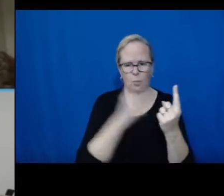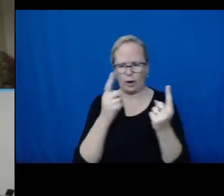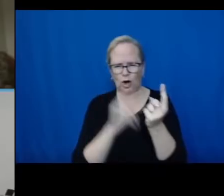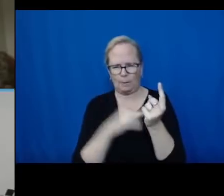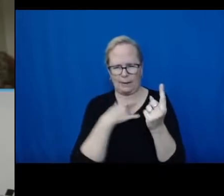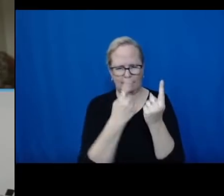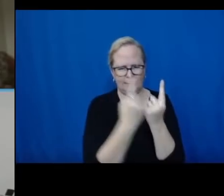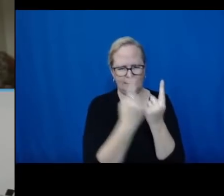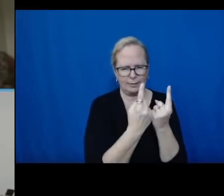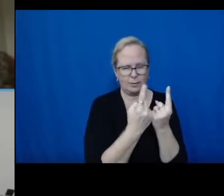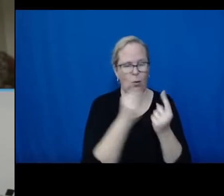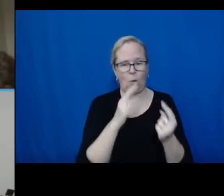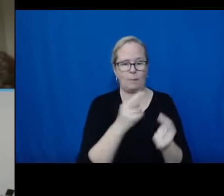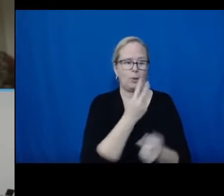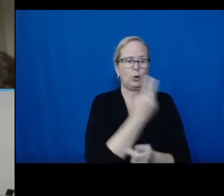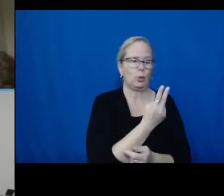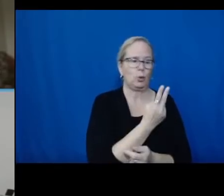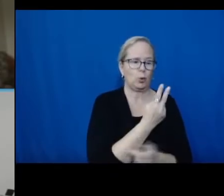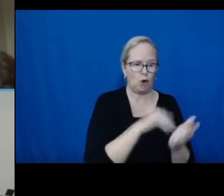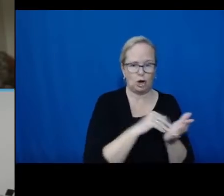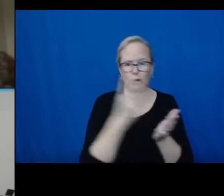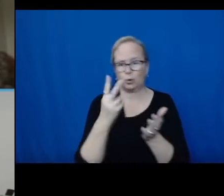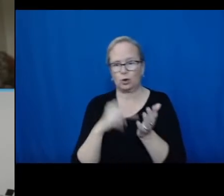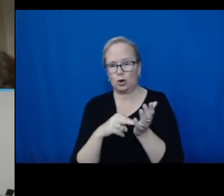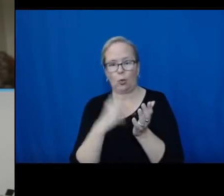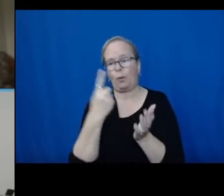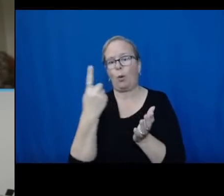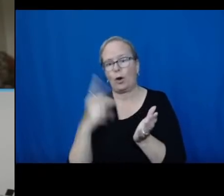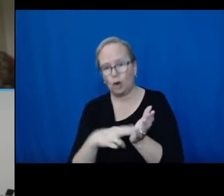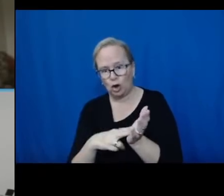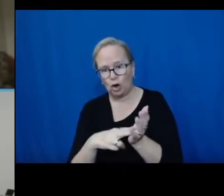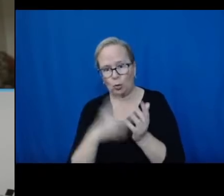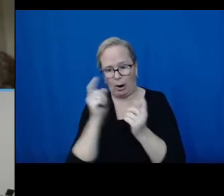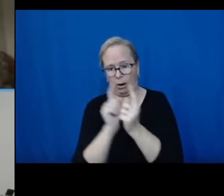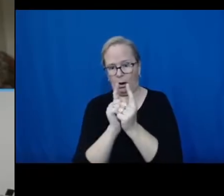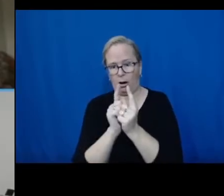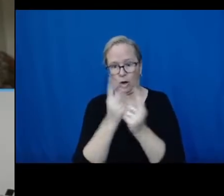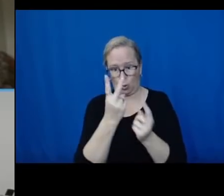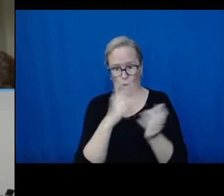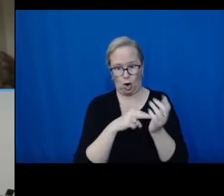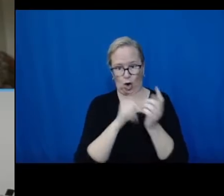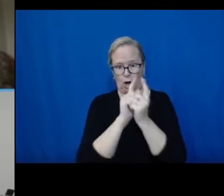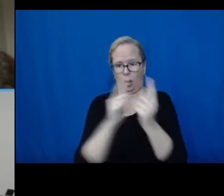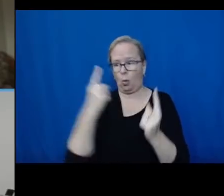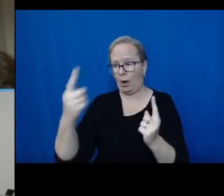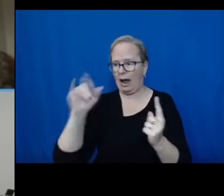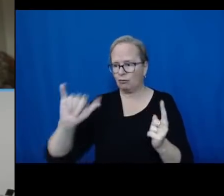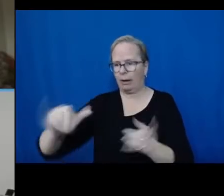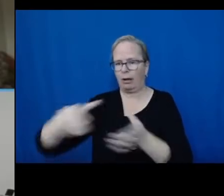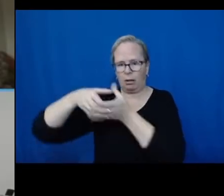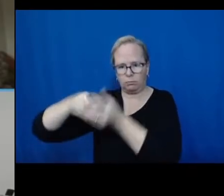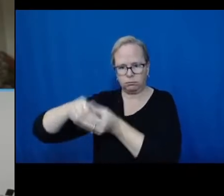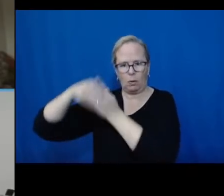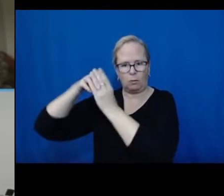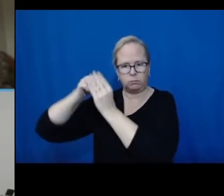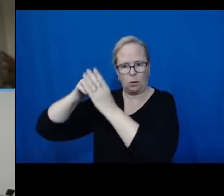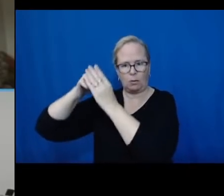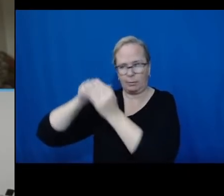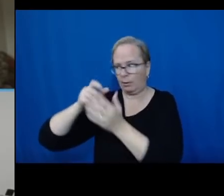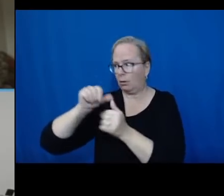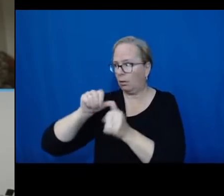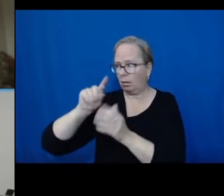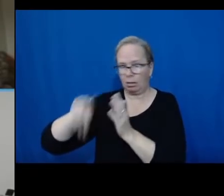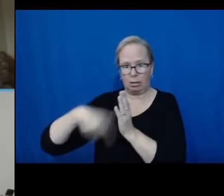nurse on, all of a sudden you're losing one of those two people. And it's really just impossible to sustain a functioning emergency